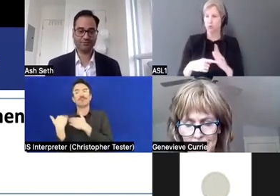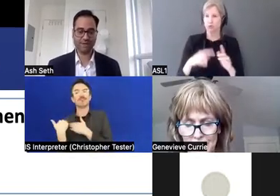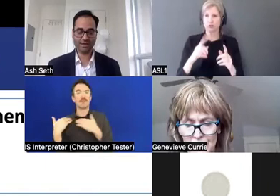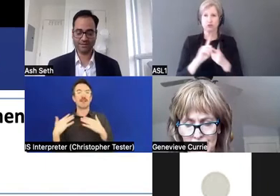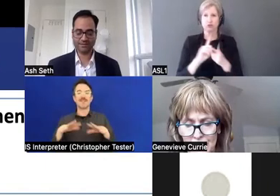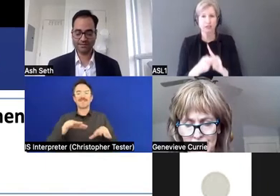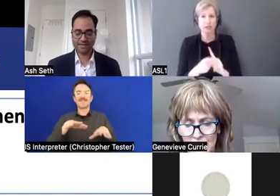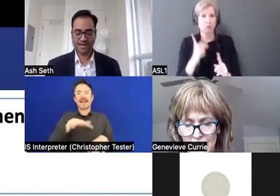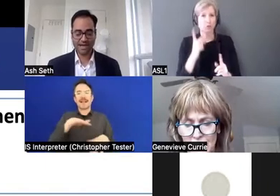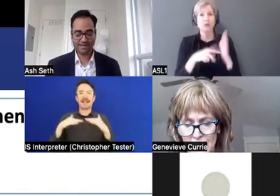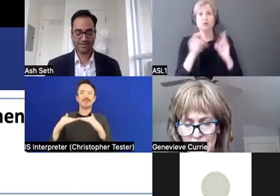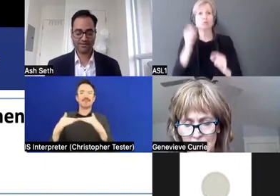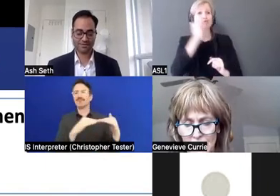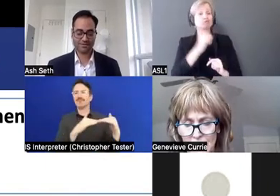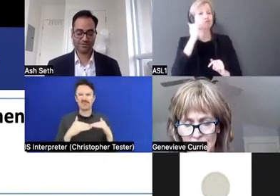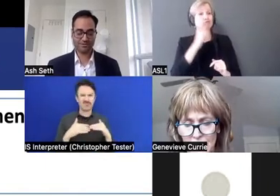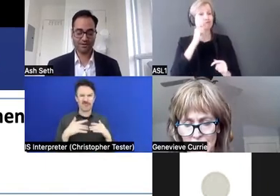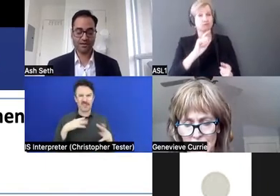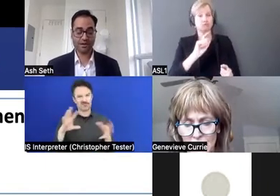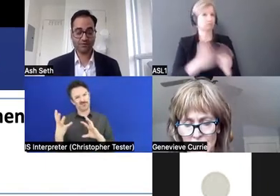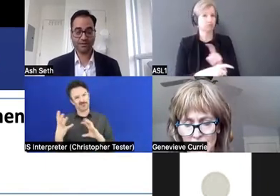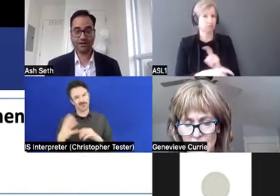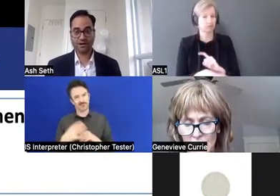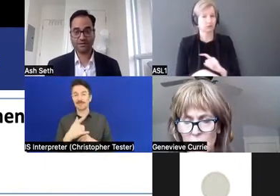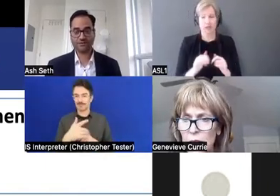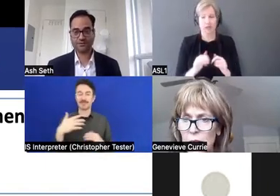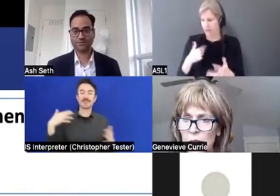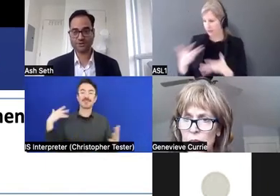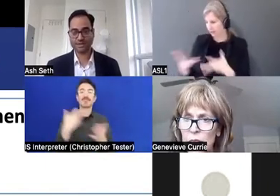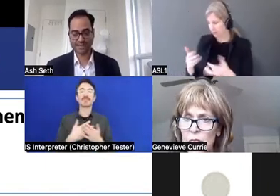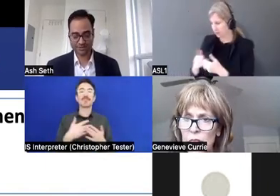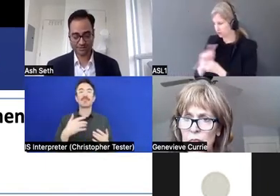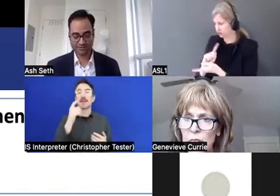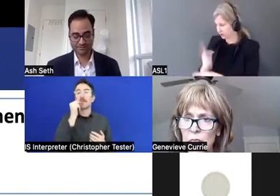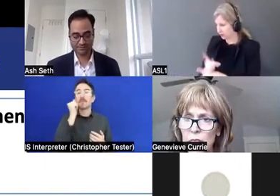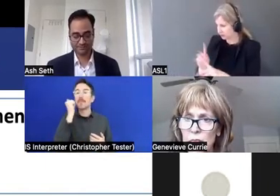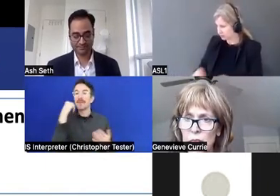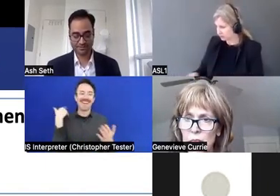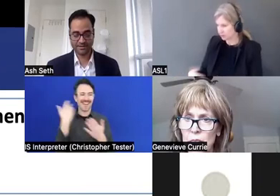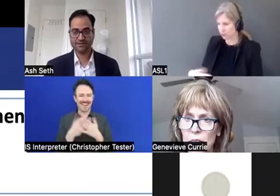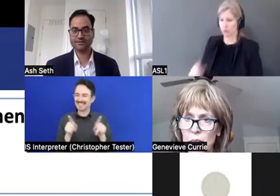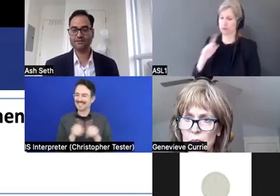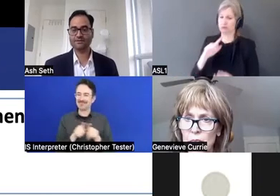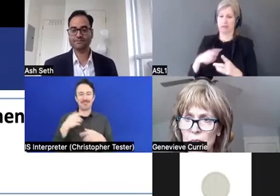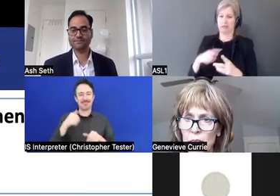routine of parents and their children, along with the loss of social connections.